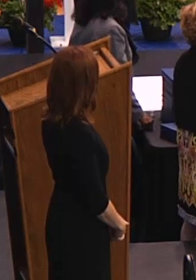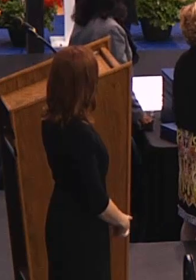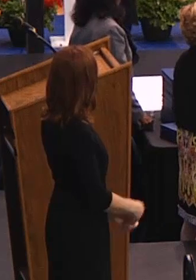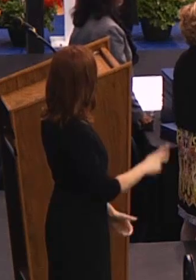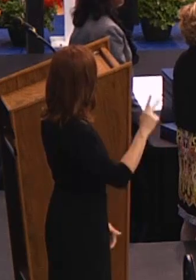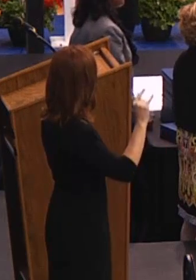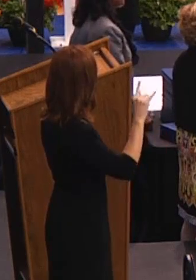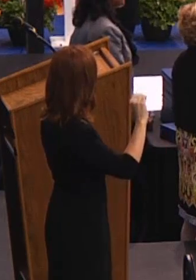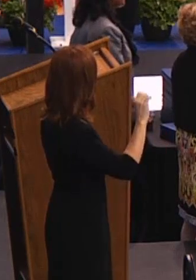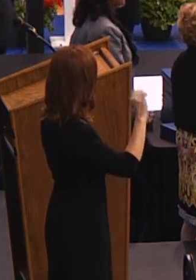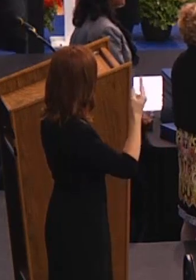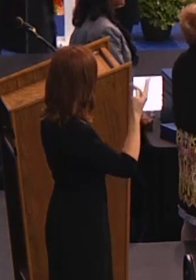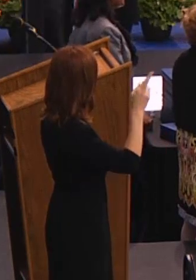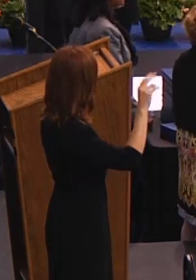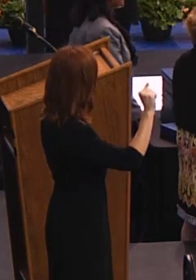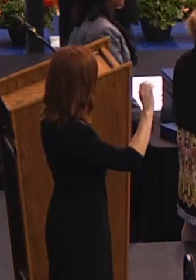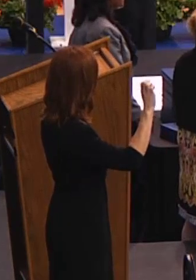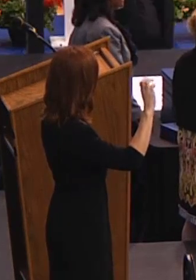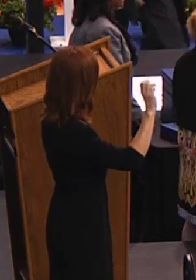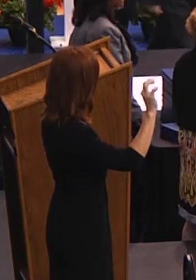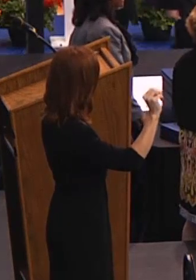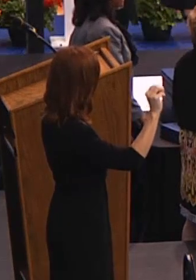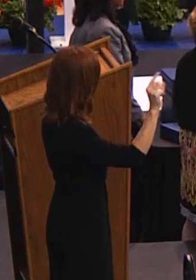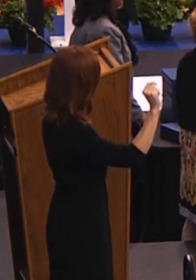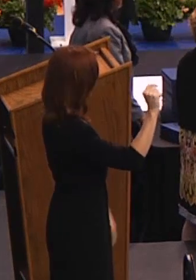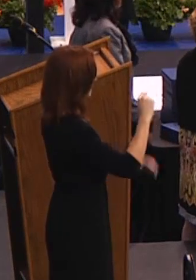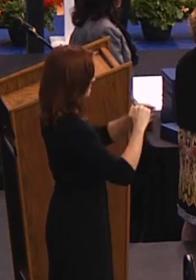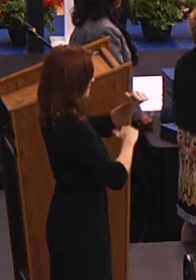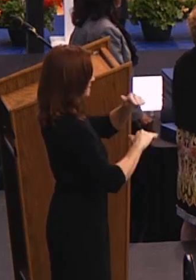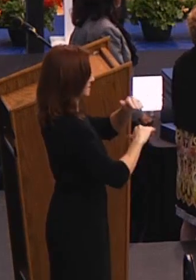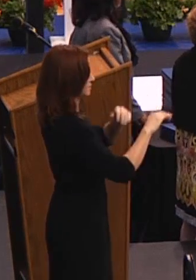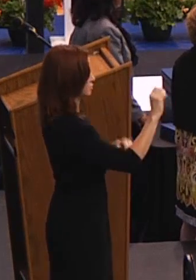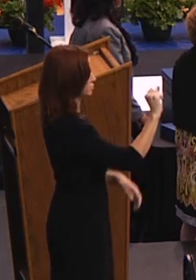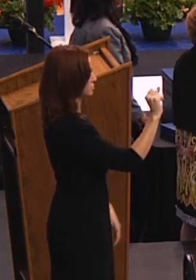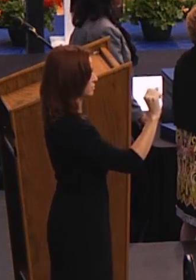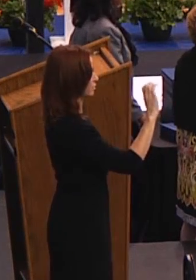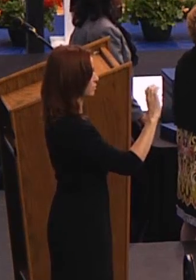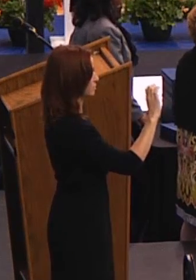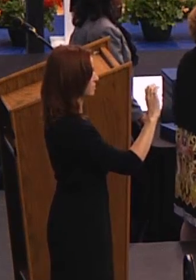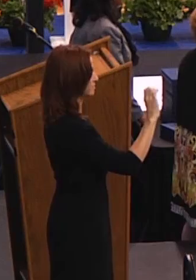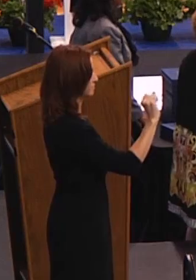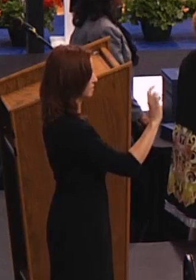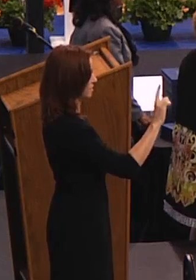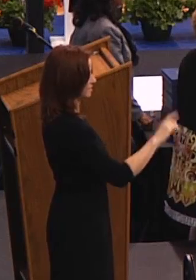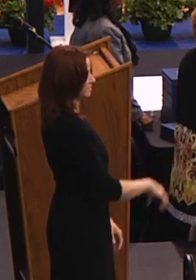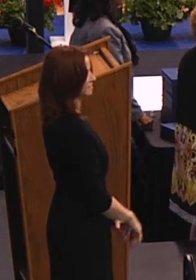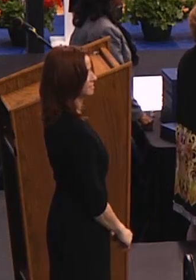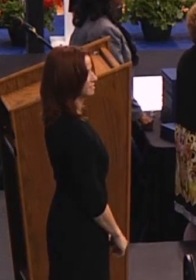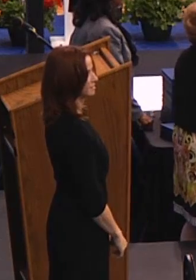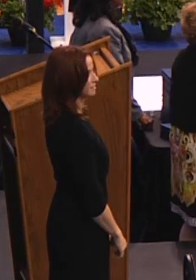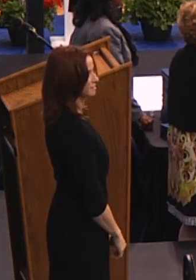Katie Shebra, EMT Basic. Summa Cum Laude.